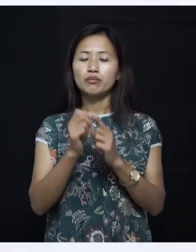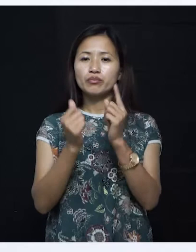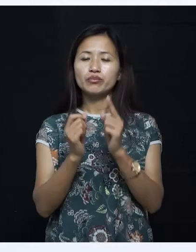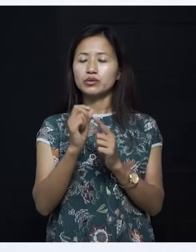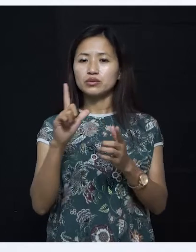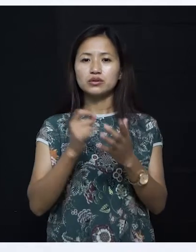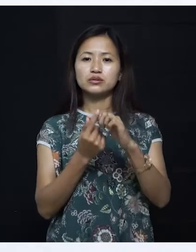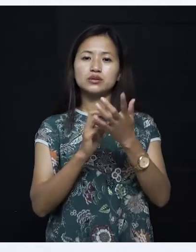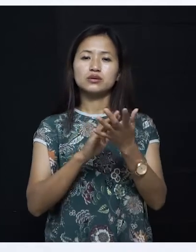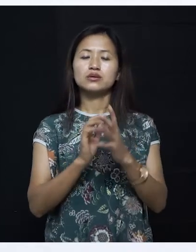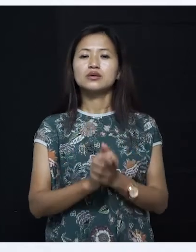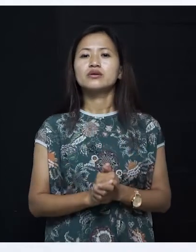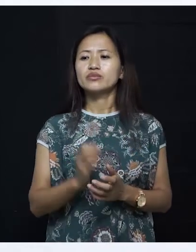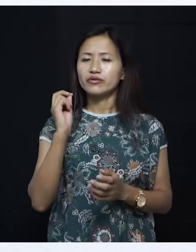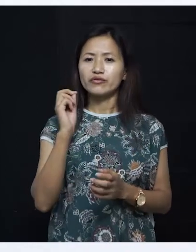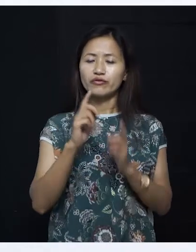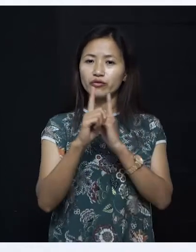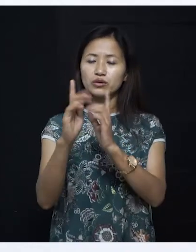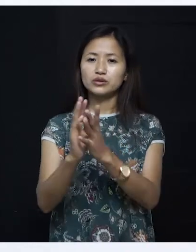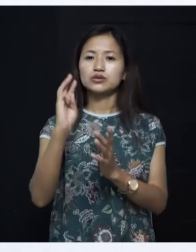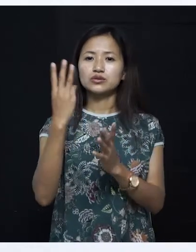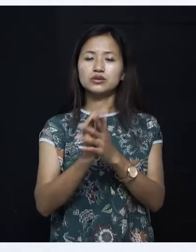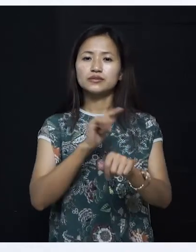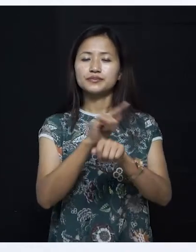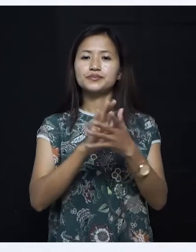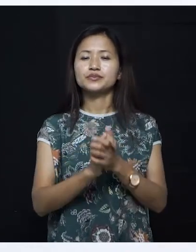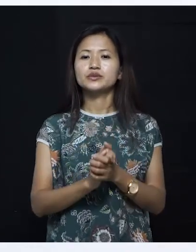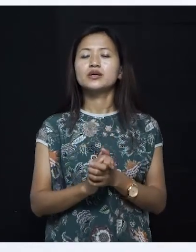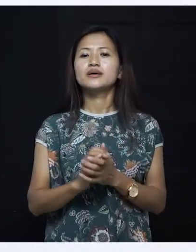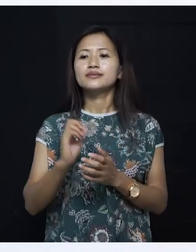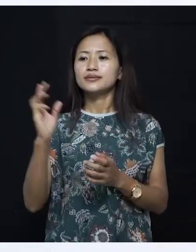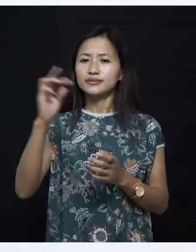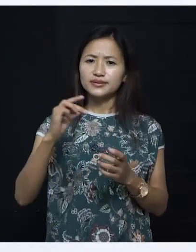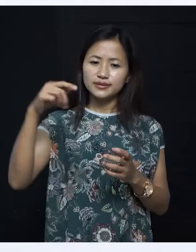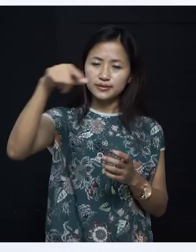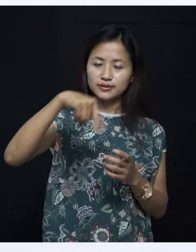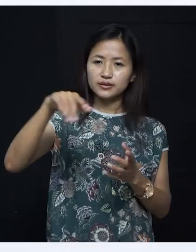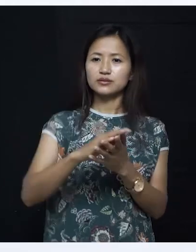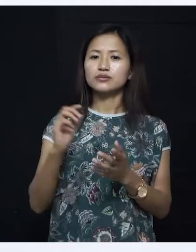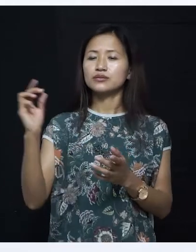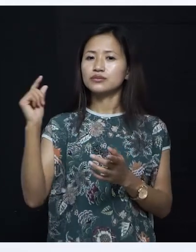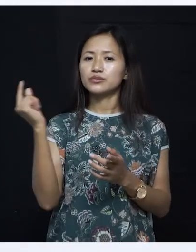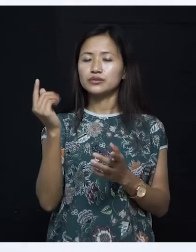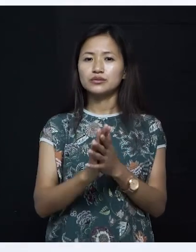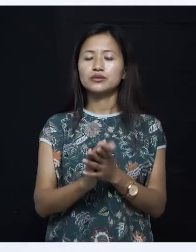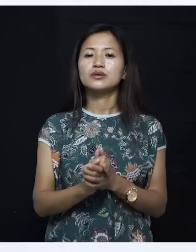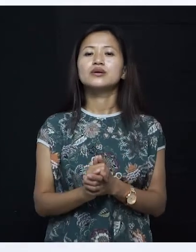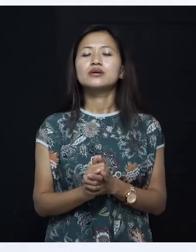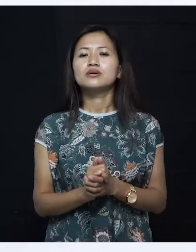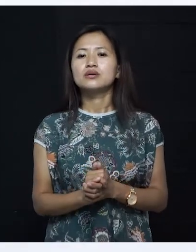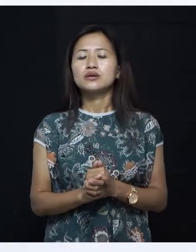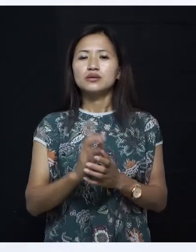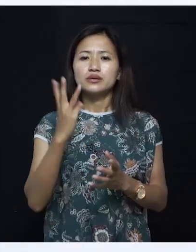by following the 3 R's, that is recycle, reduce and reuse. Okay, so those are the